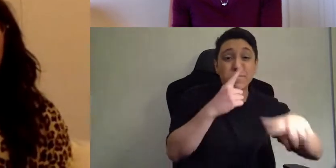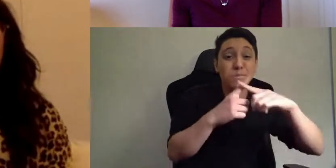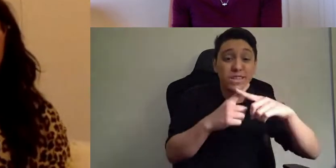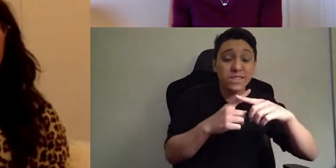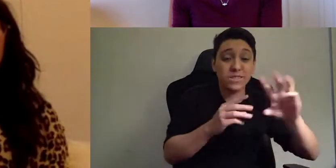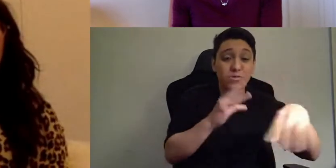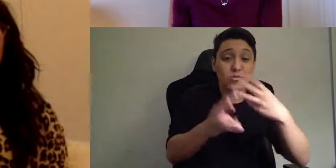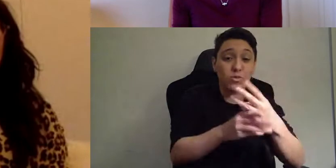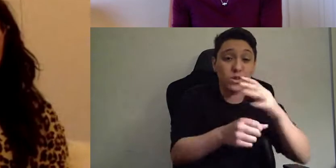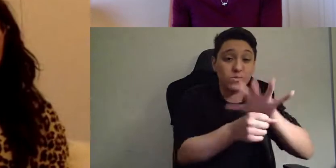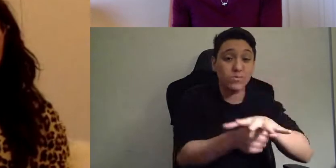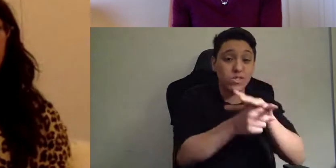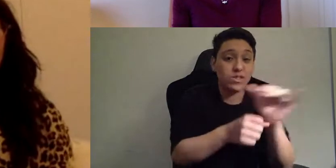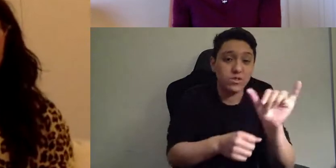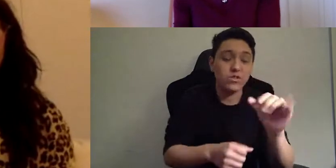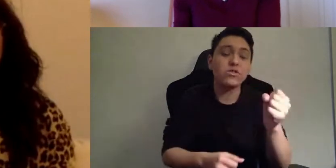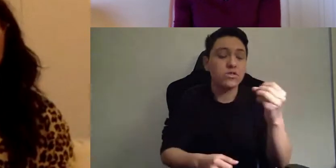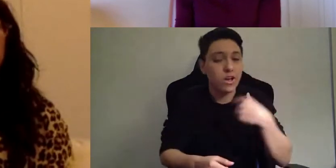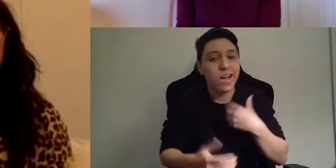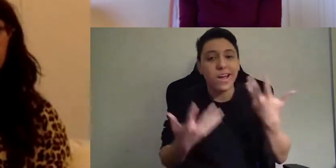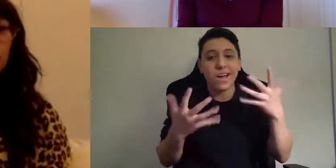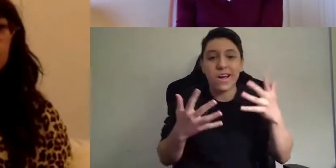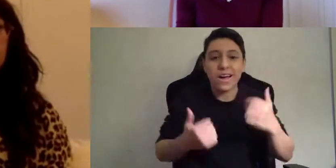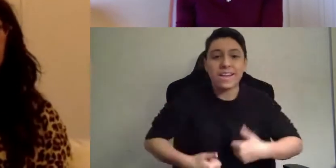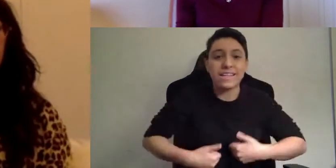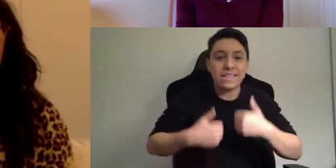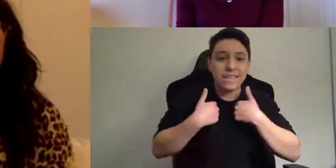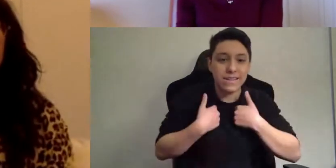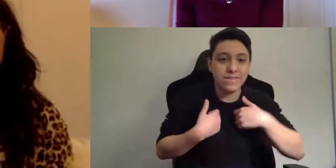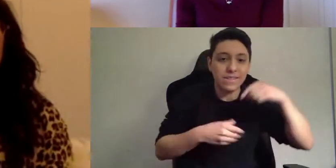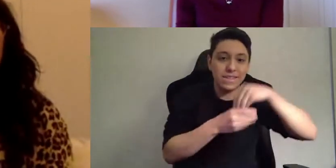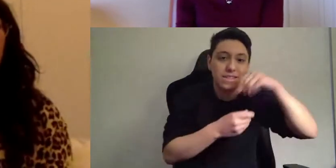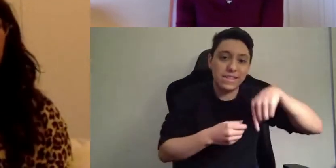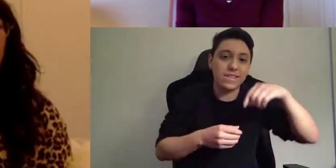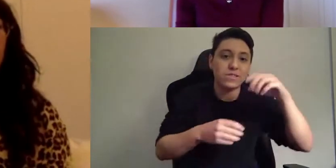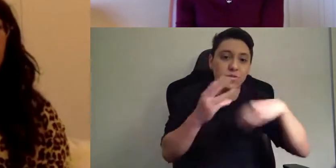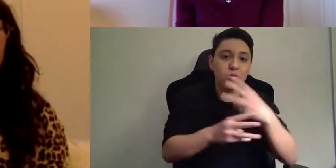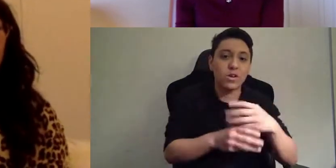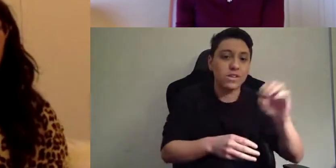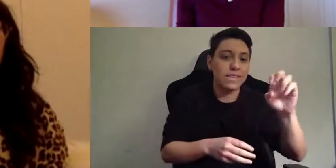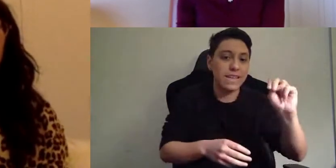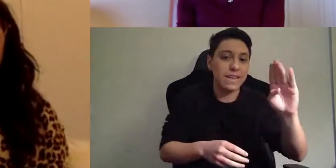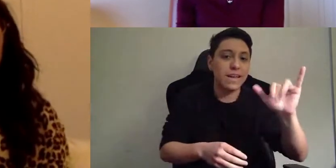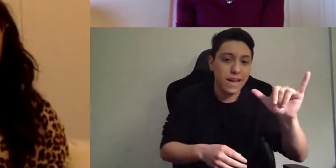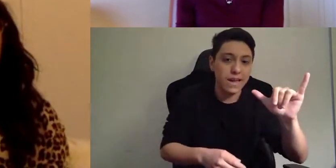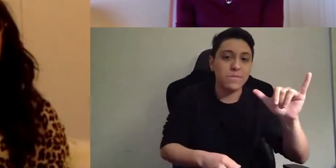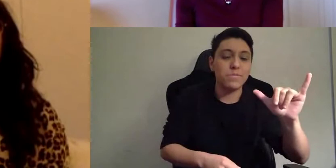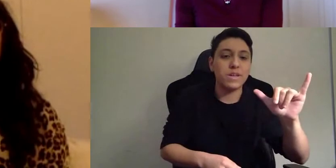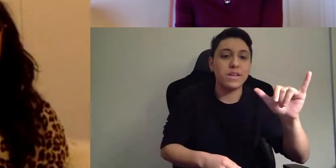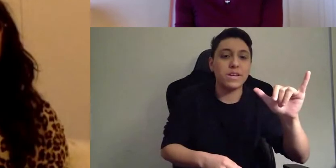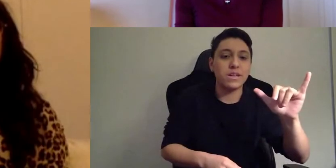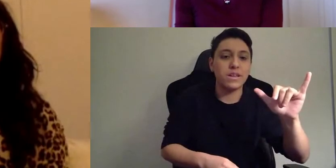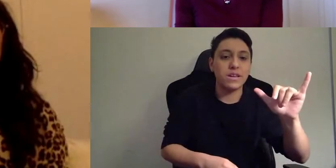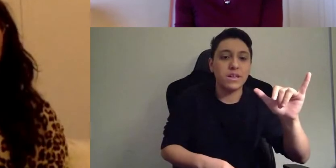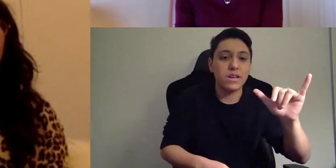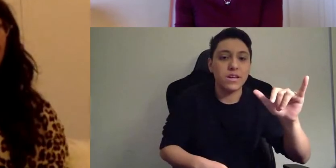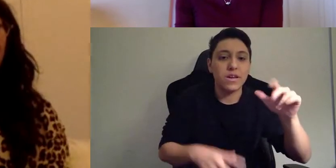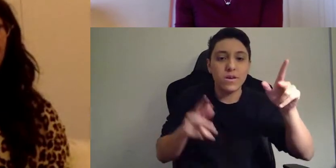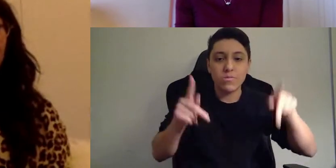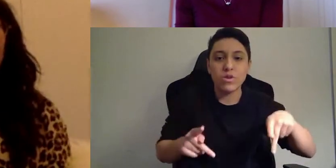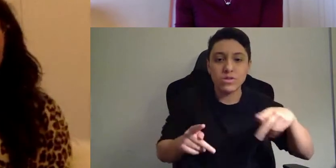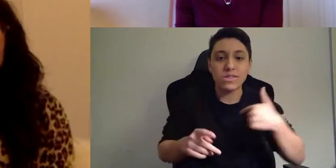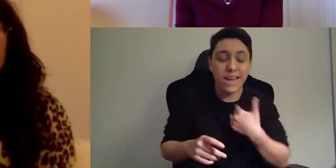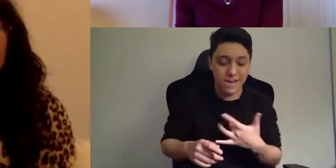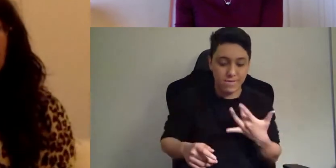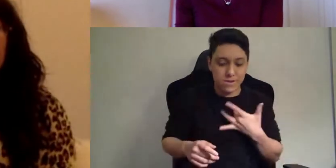as a non-binary femme person who sometimes experiences a lot of dysphoria. It's like, oh, perhaps maybe